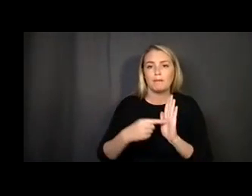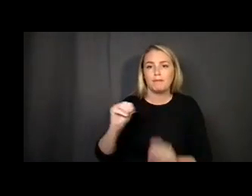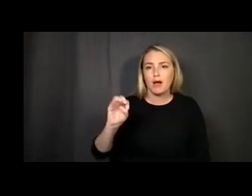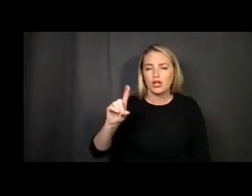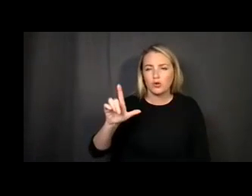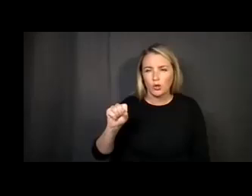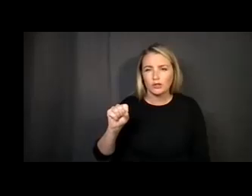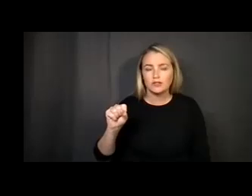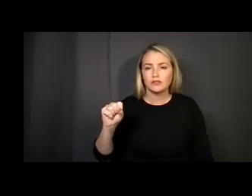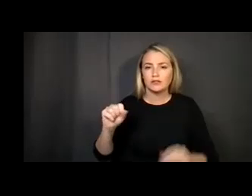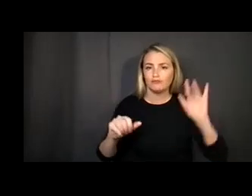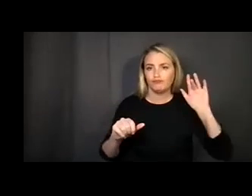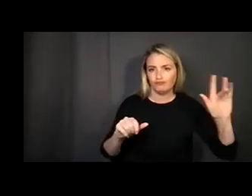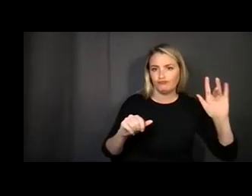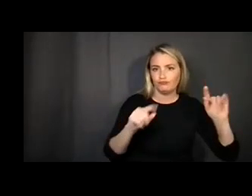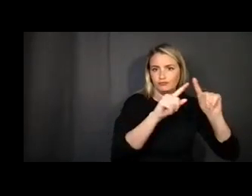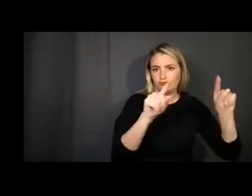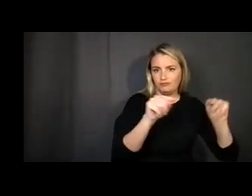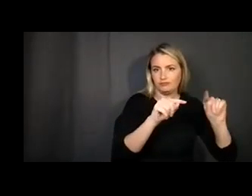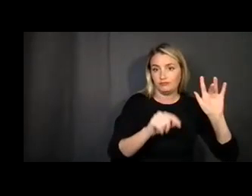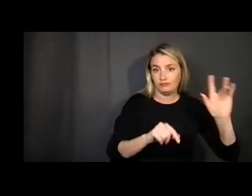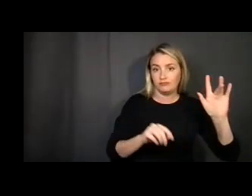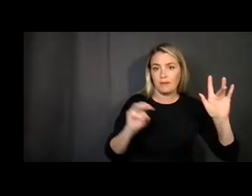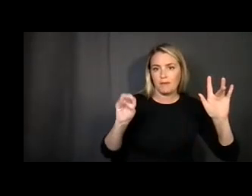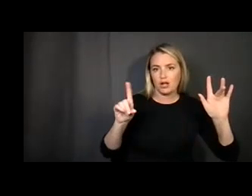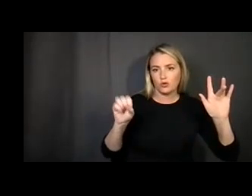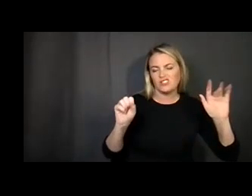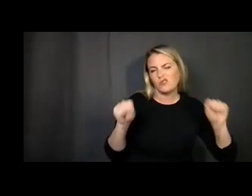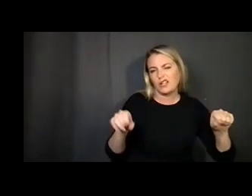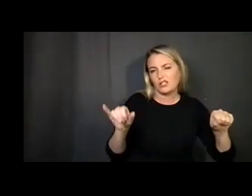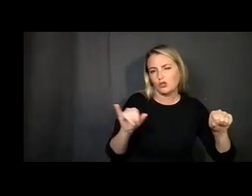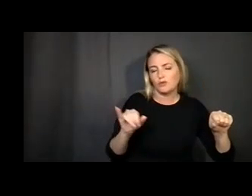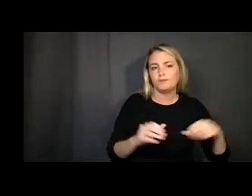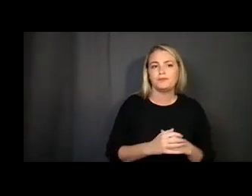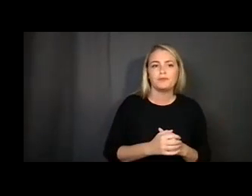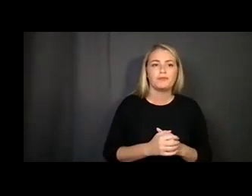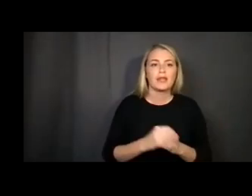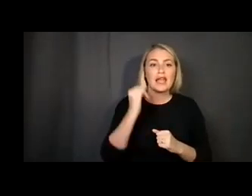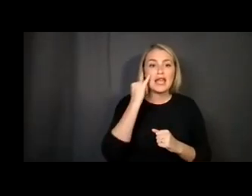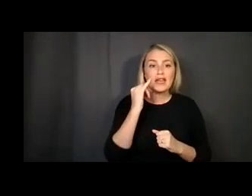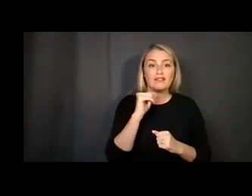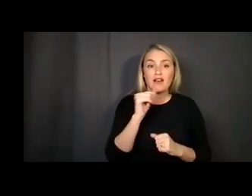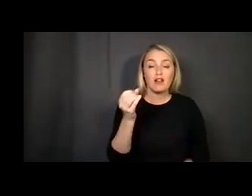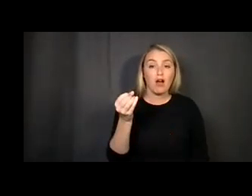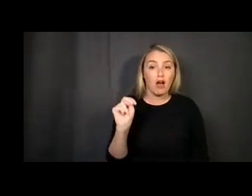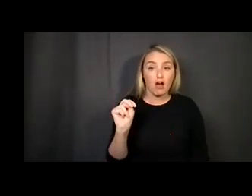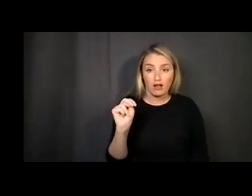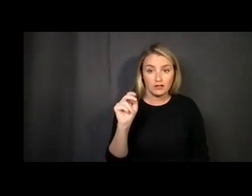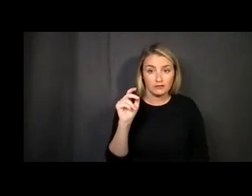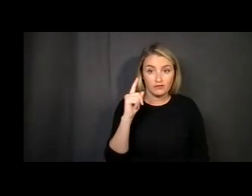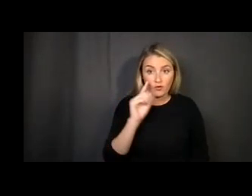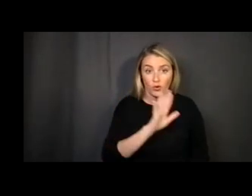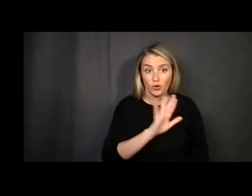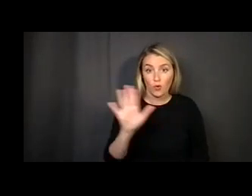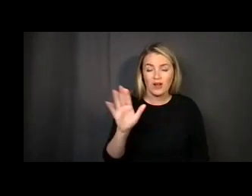modules. If the modules link is not turned on for your grade level, some grade levels maybe only have